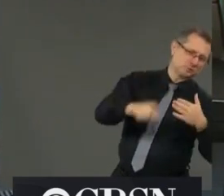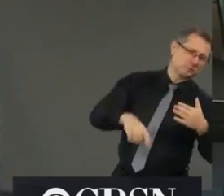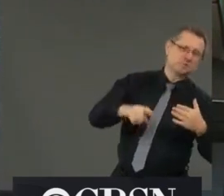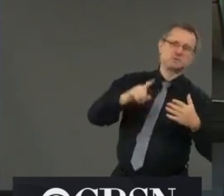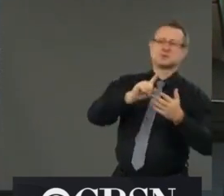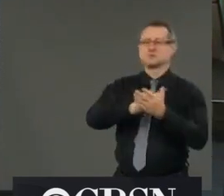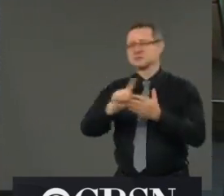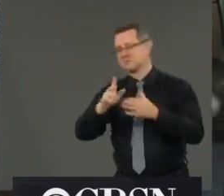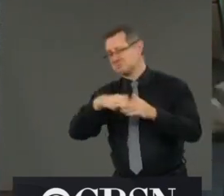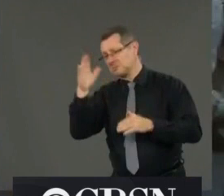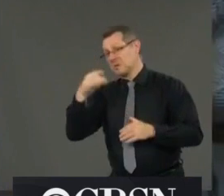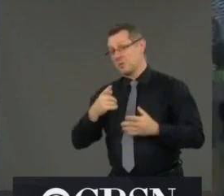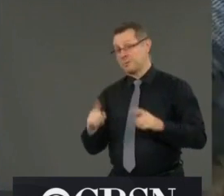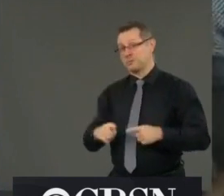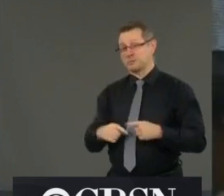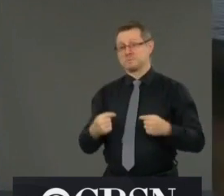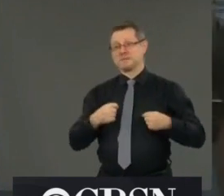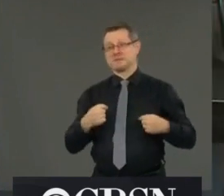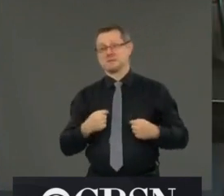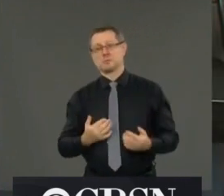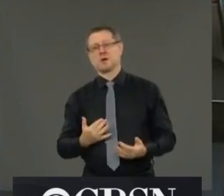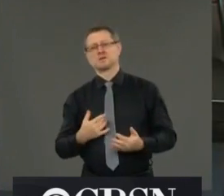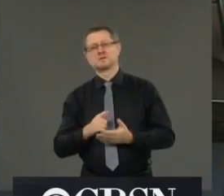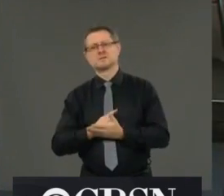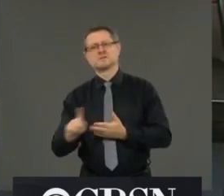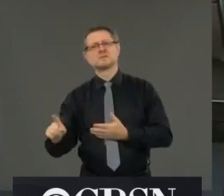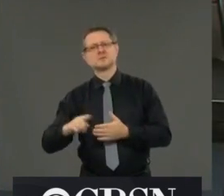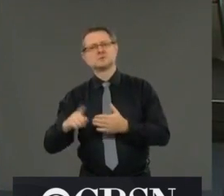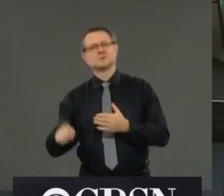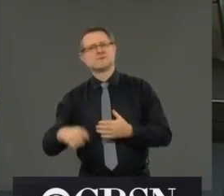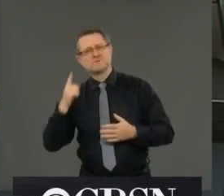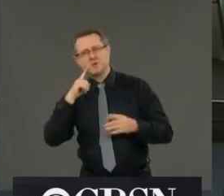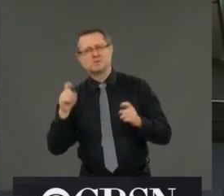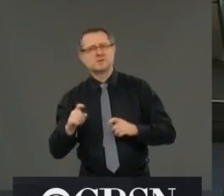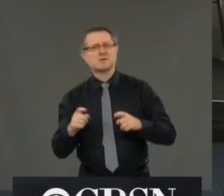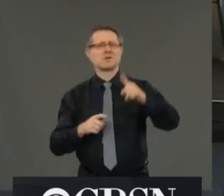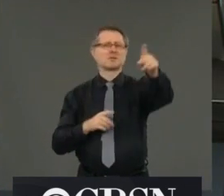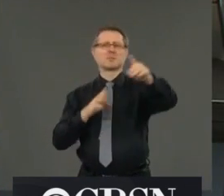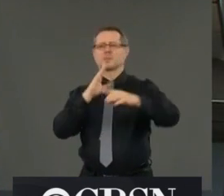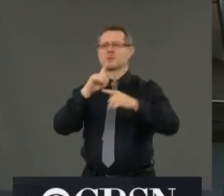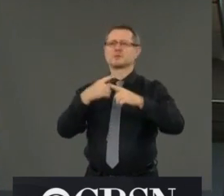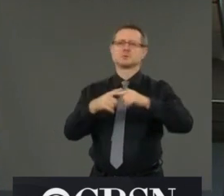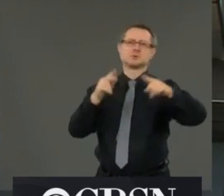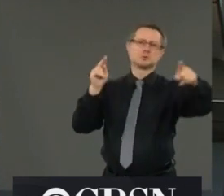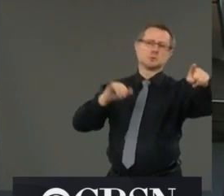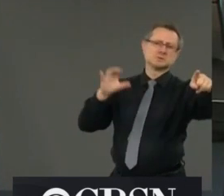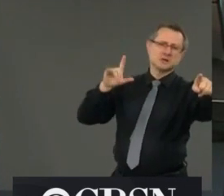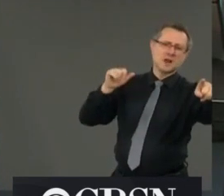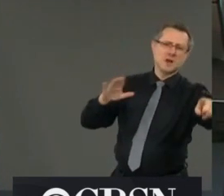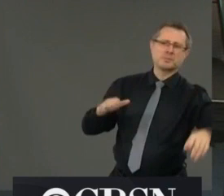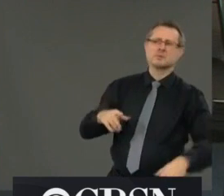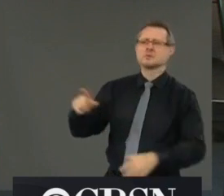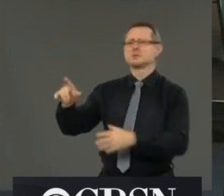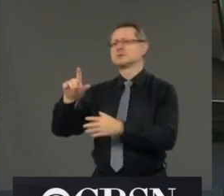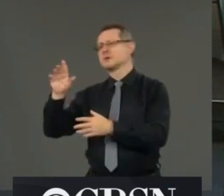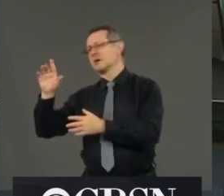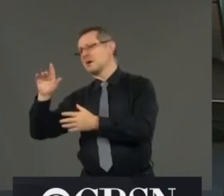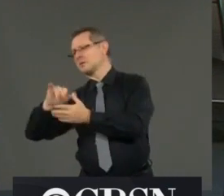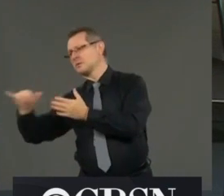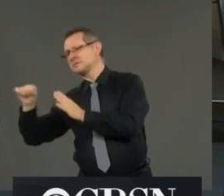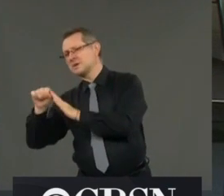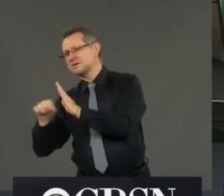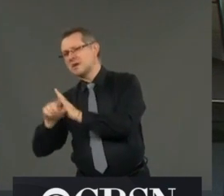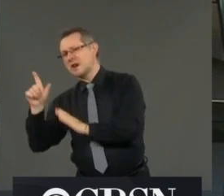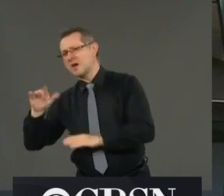example. And I know you've talked about the difference between the state and city labs and the national labs, but it's still perplexing for a lot of people to hear that, the